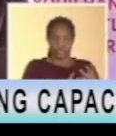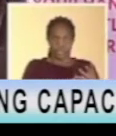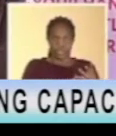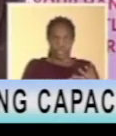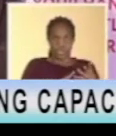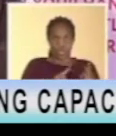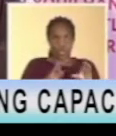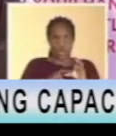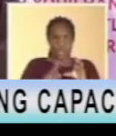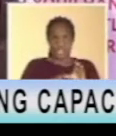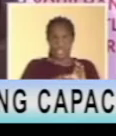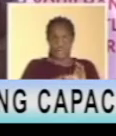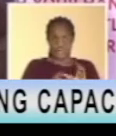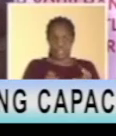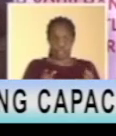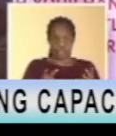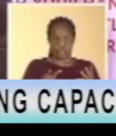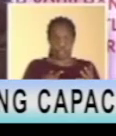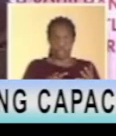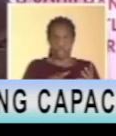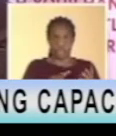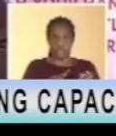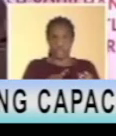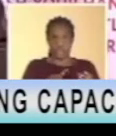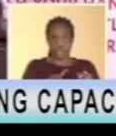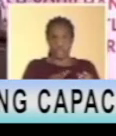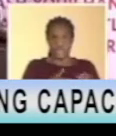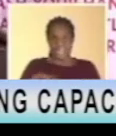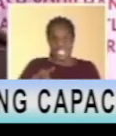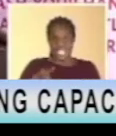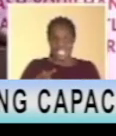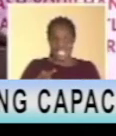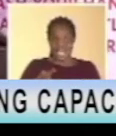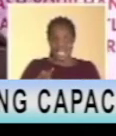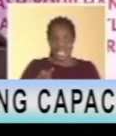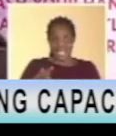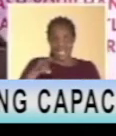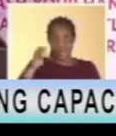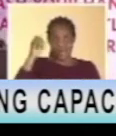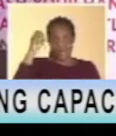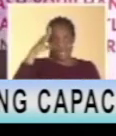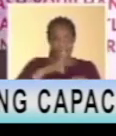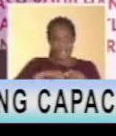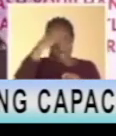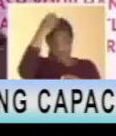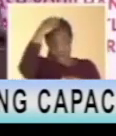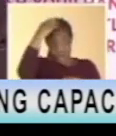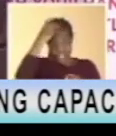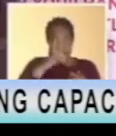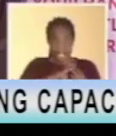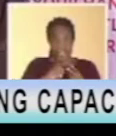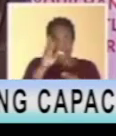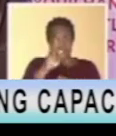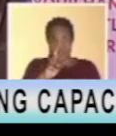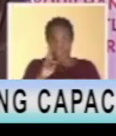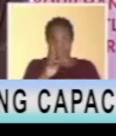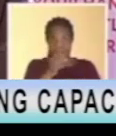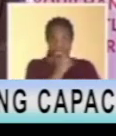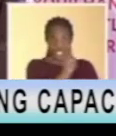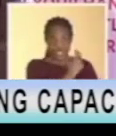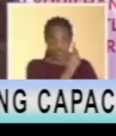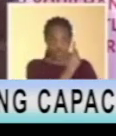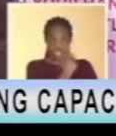42, Hobabis 2, Enana, Oshakati, Okahanja, and Rehoboth 1